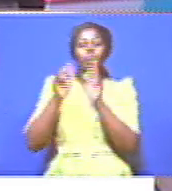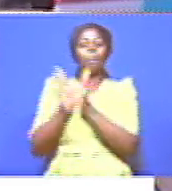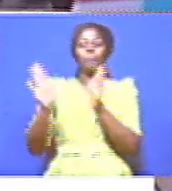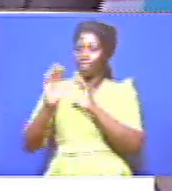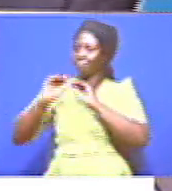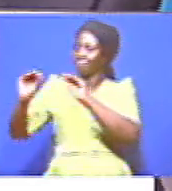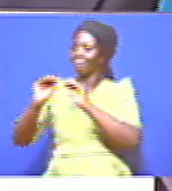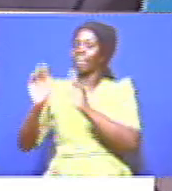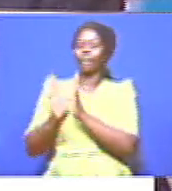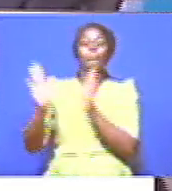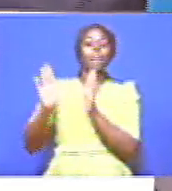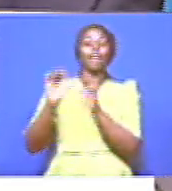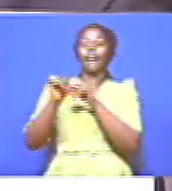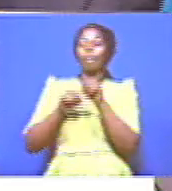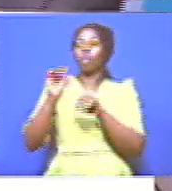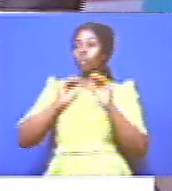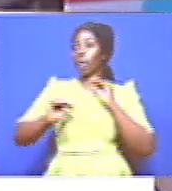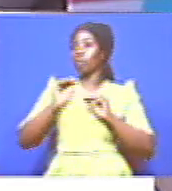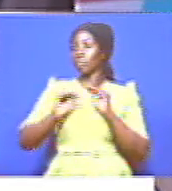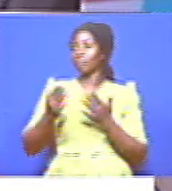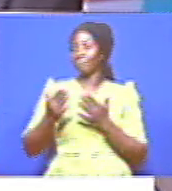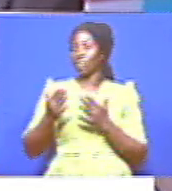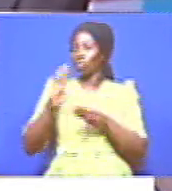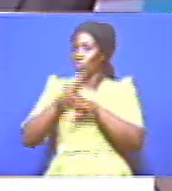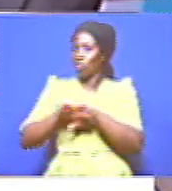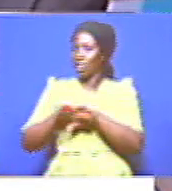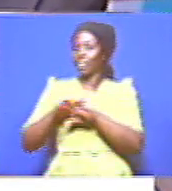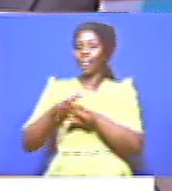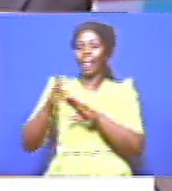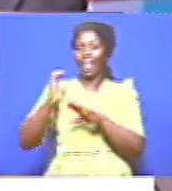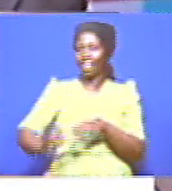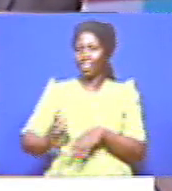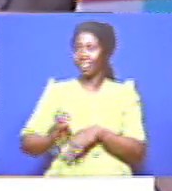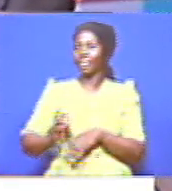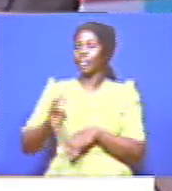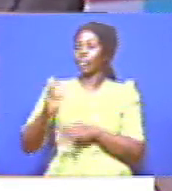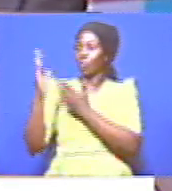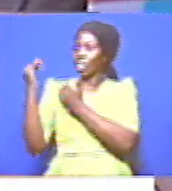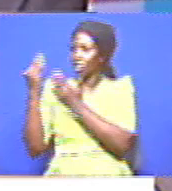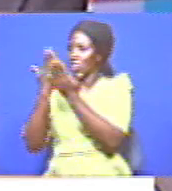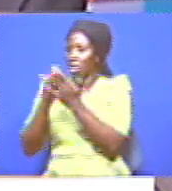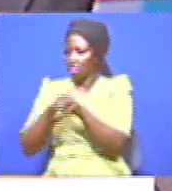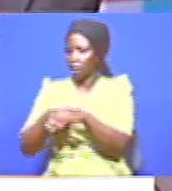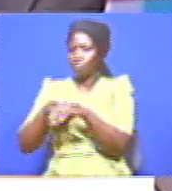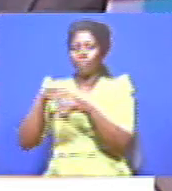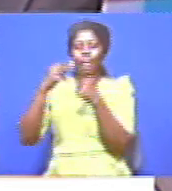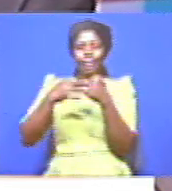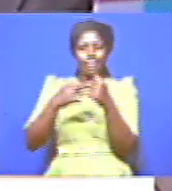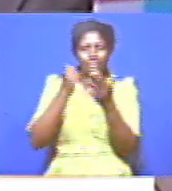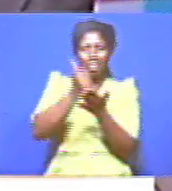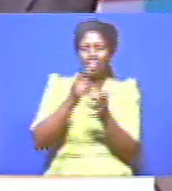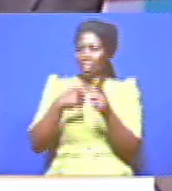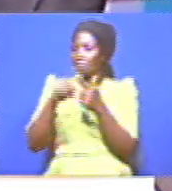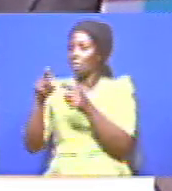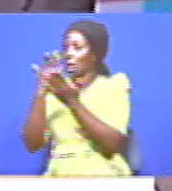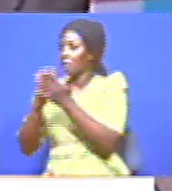It's not only corruption, by the way. Mm-hmm. And ethical conduct. Mm-hmm. You are expected to be at the office at 8 a.m. Mm-hmm. You go there at 10,